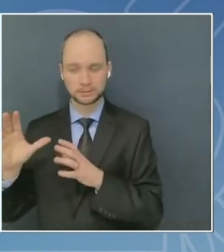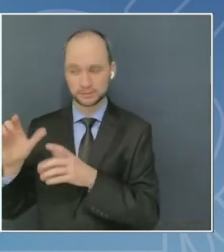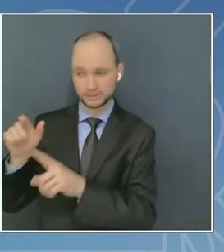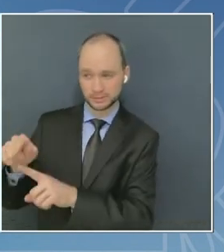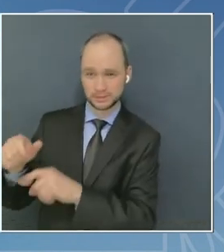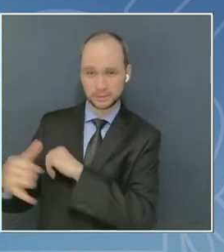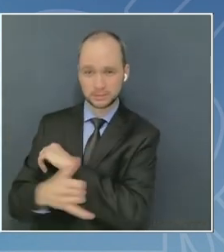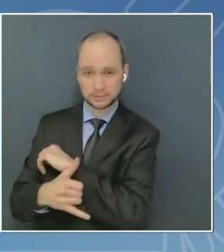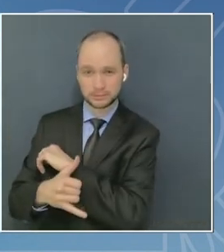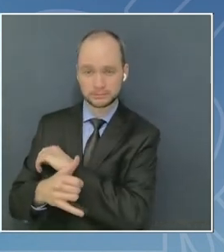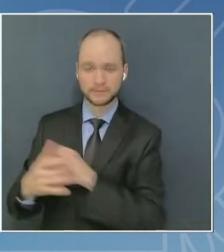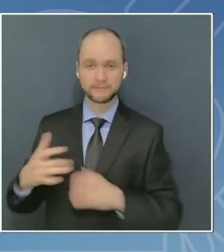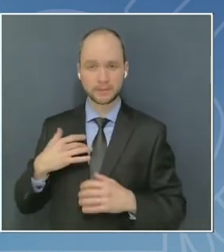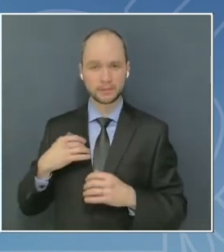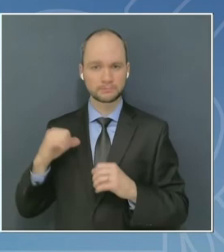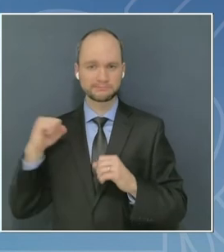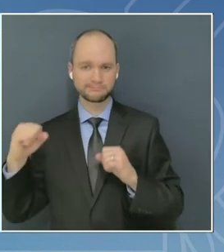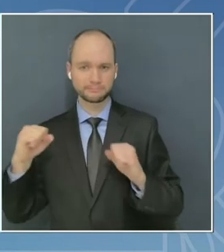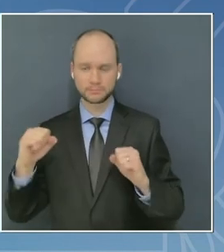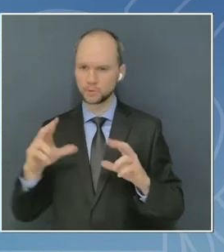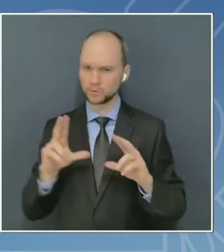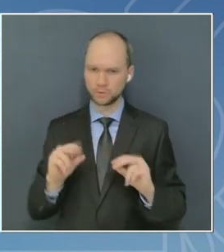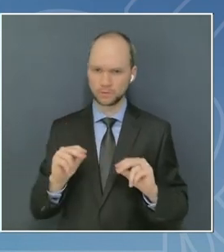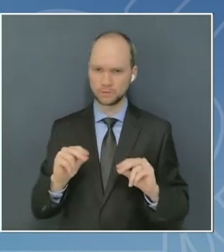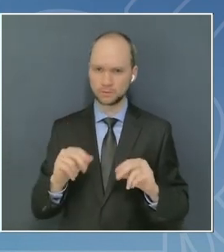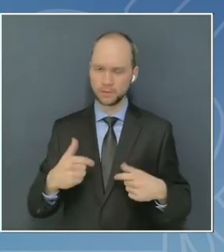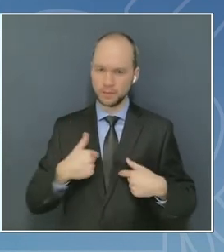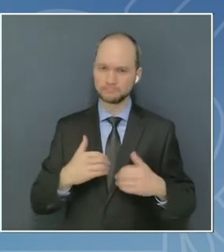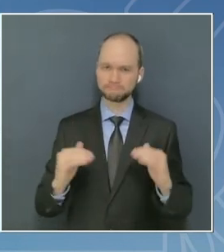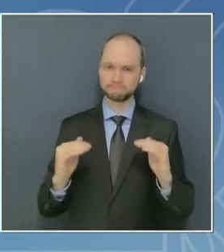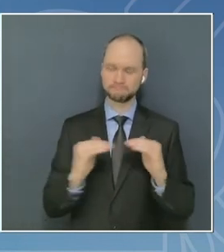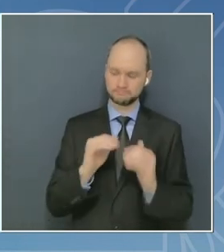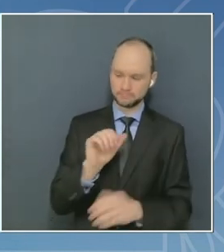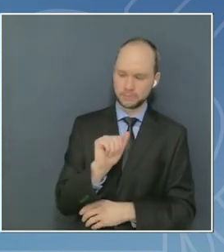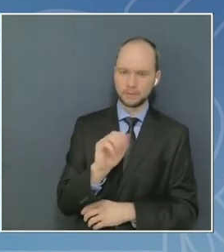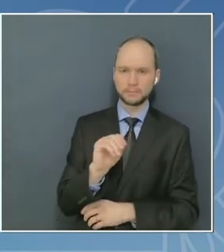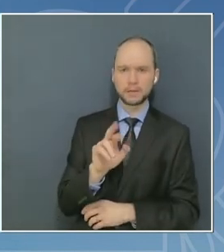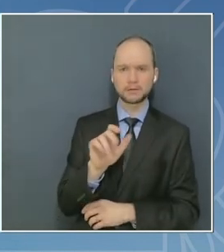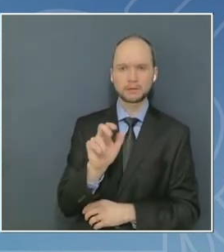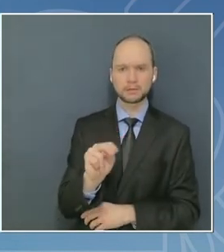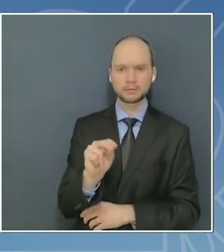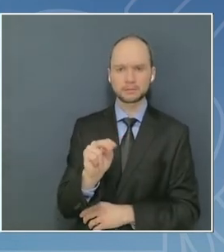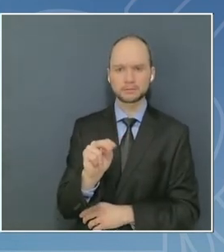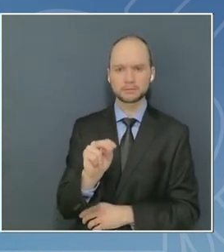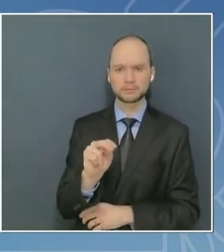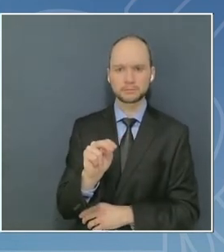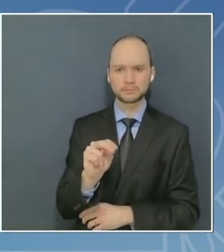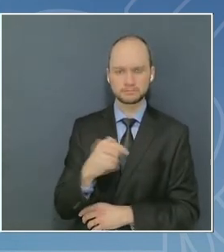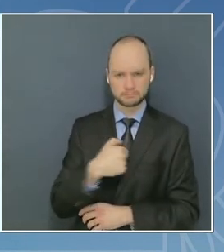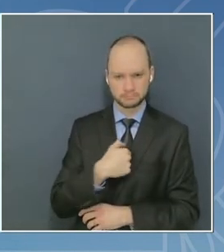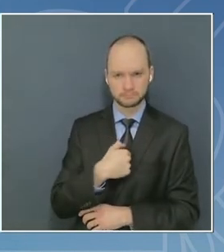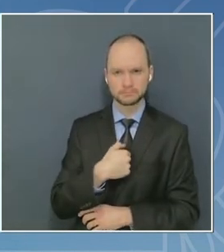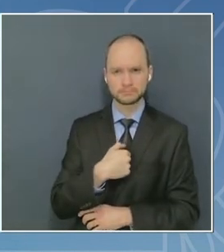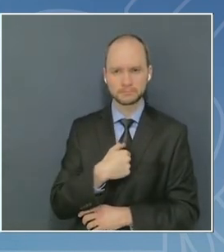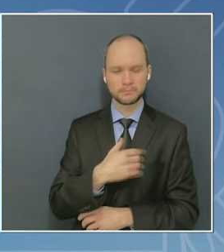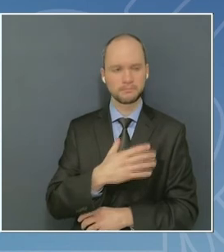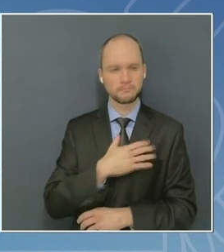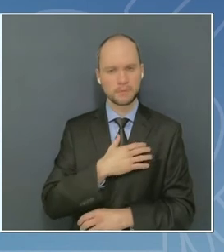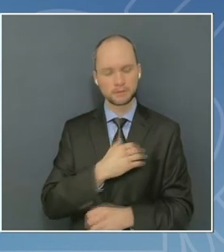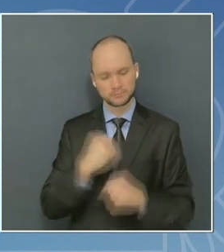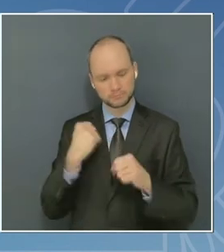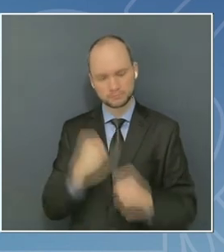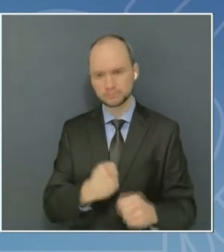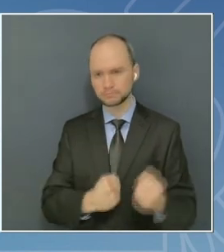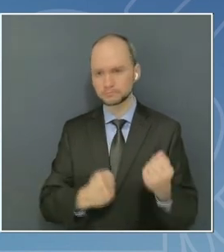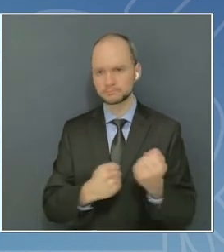that's where my allegiance is. But that doesn't mean that I have to go against my